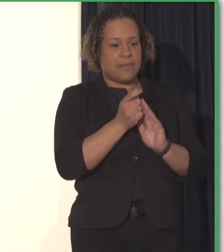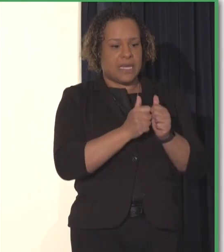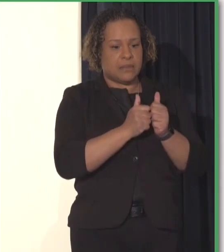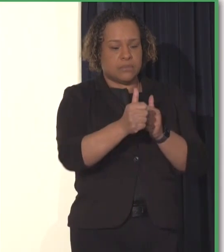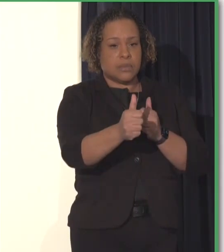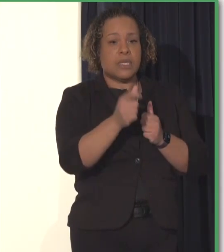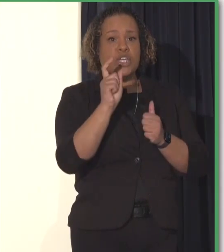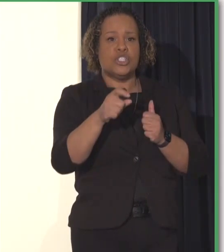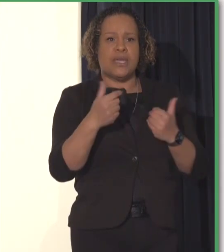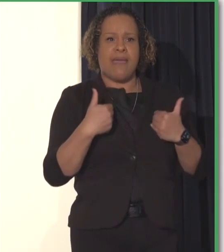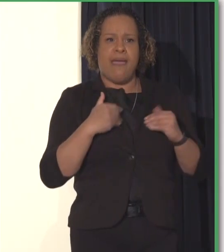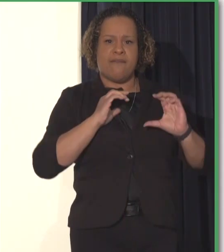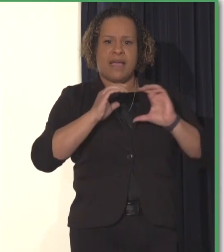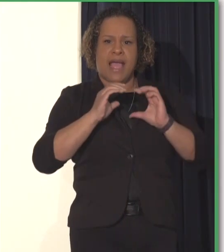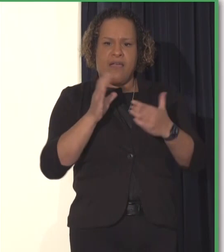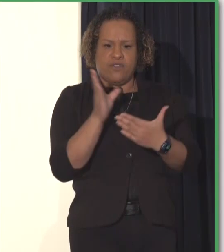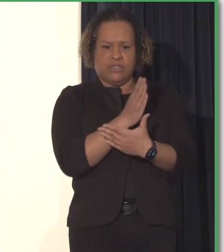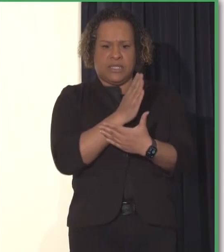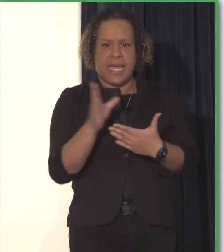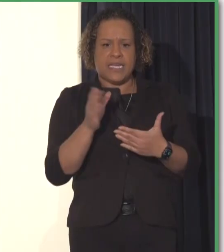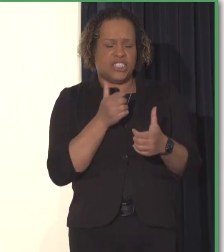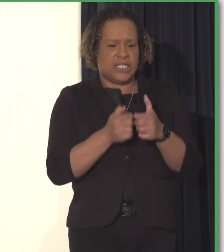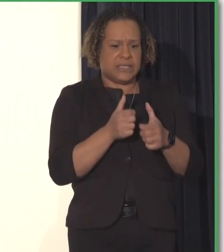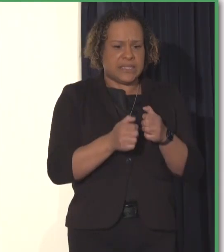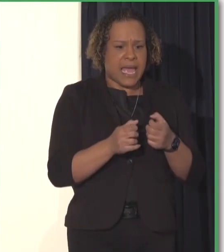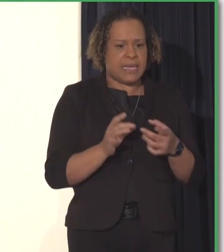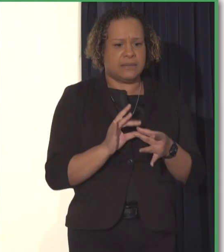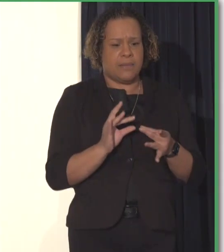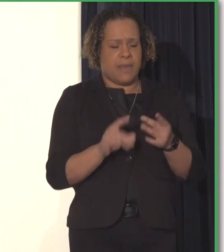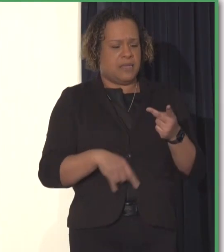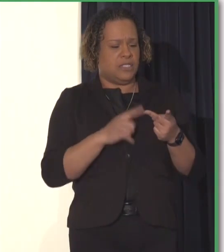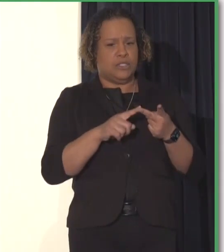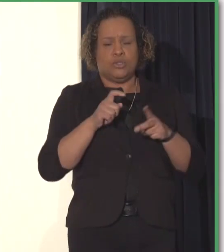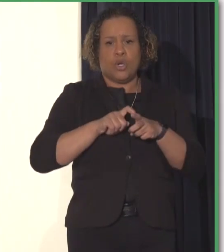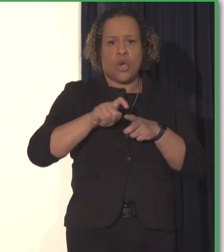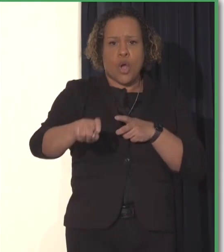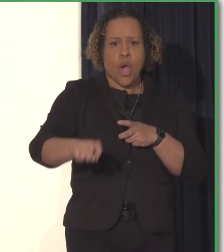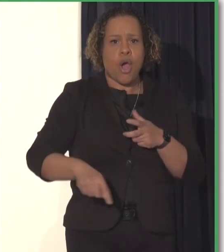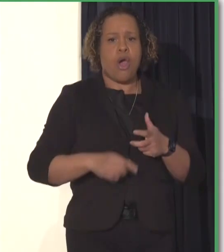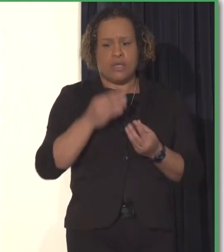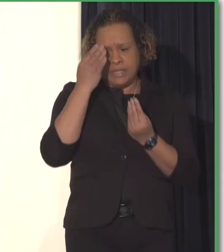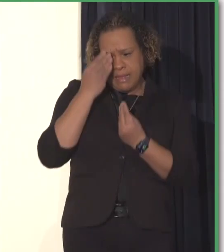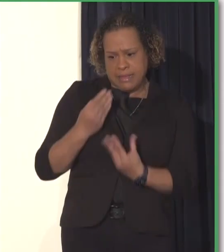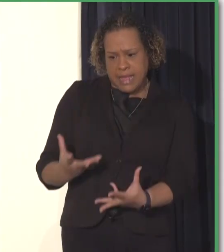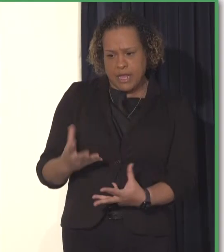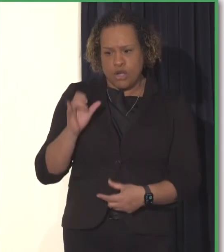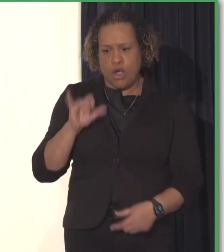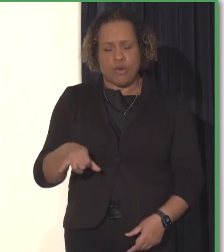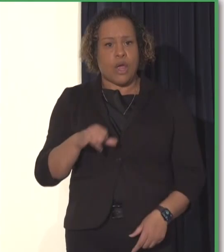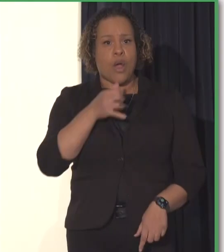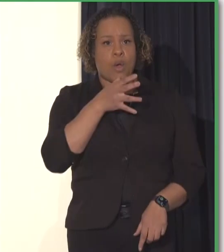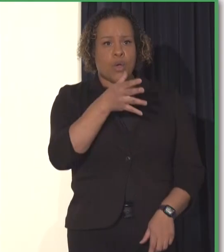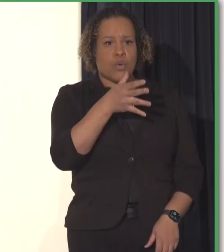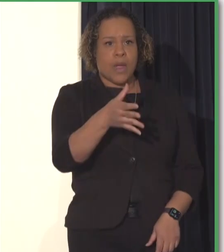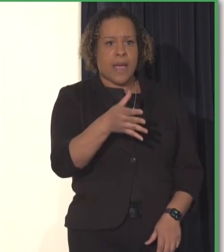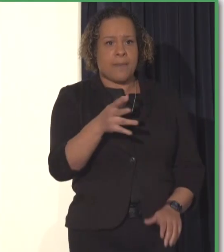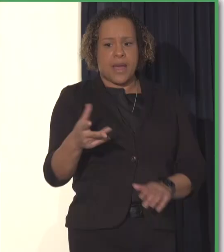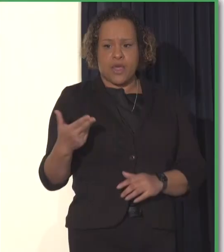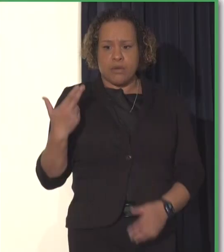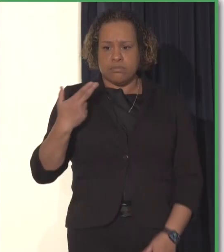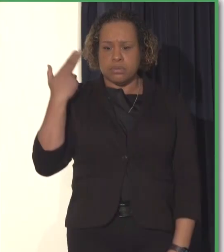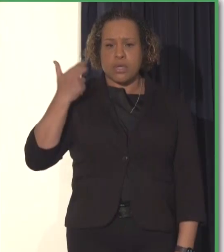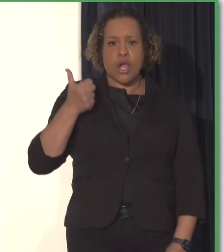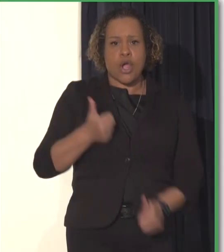incoming conversation, text message, call to her phone telling her that Kenesha shot herself. It ain't one. Ain't